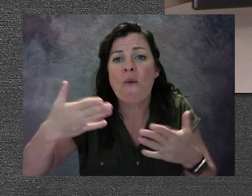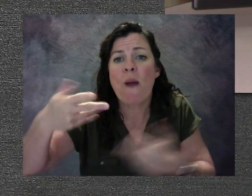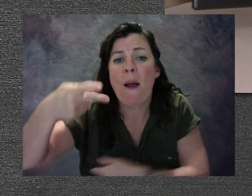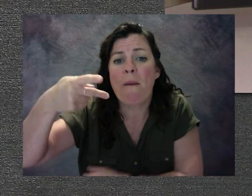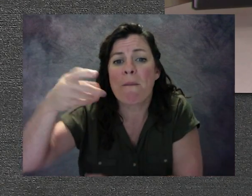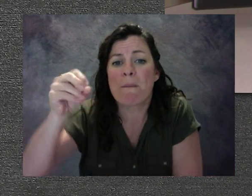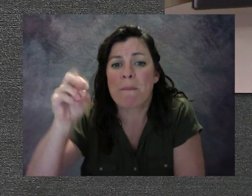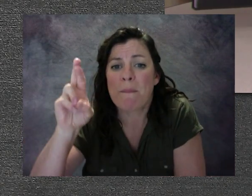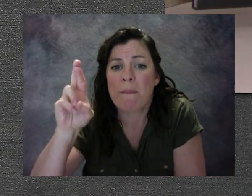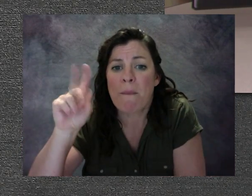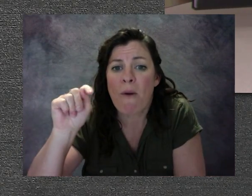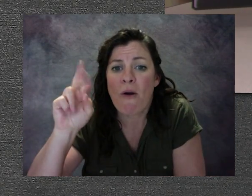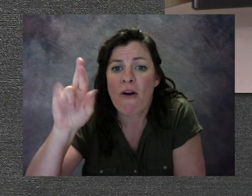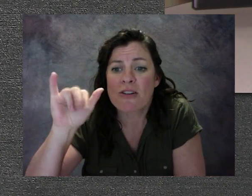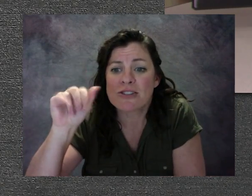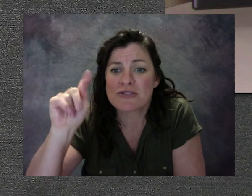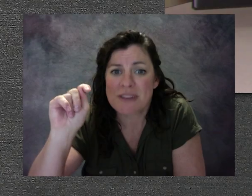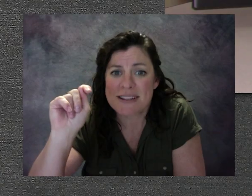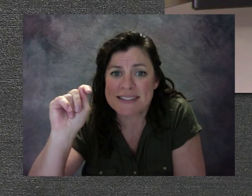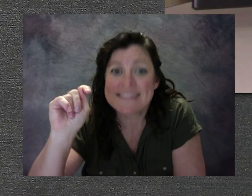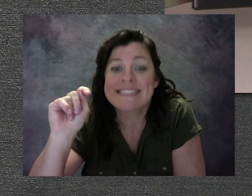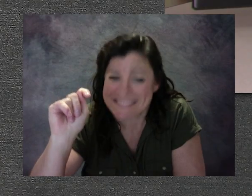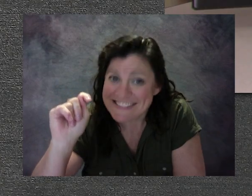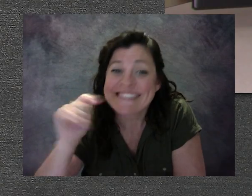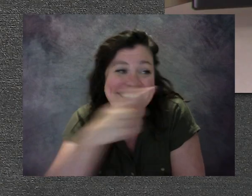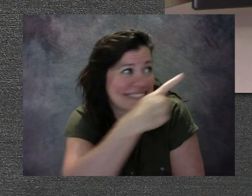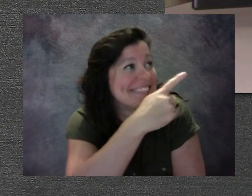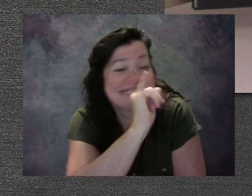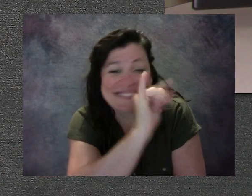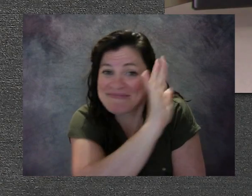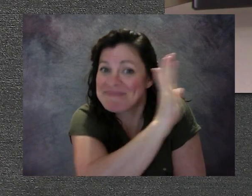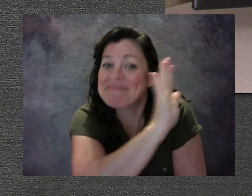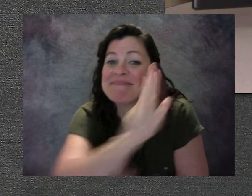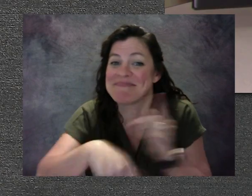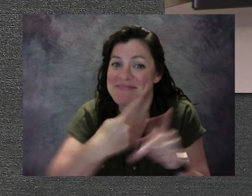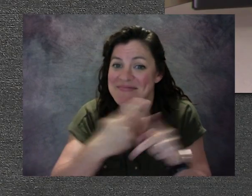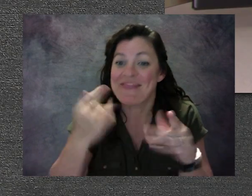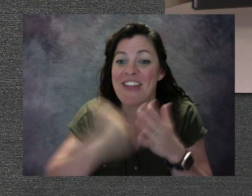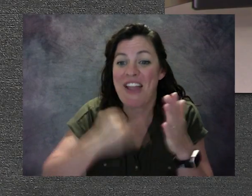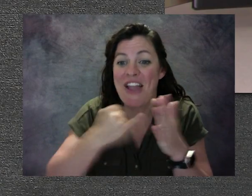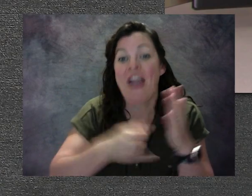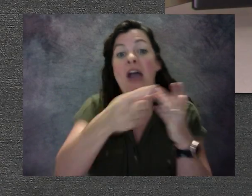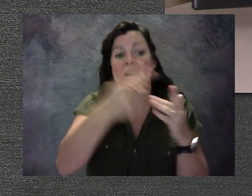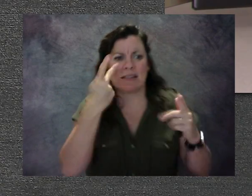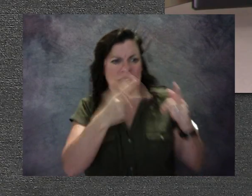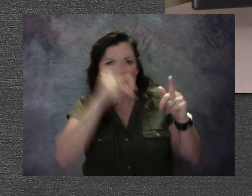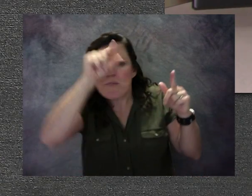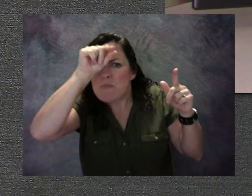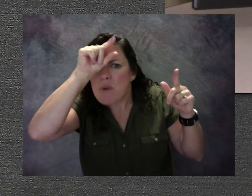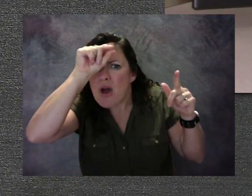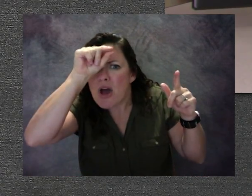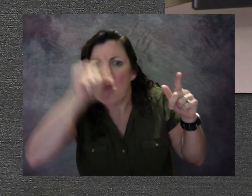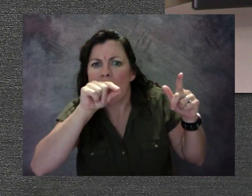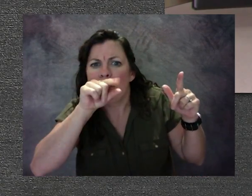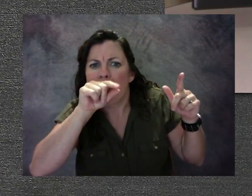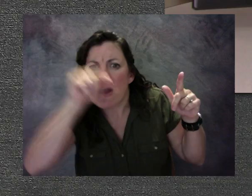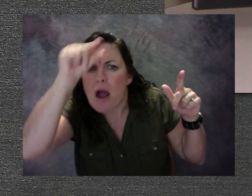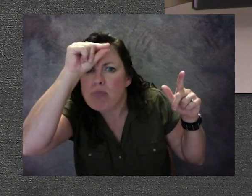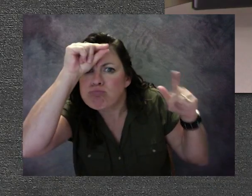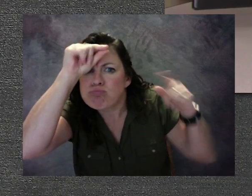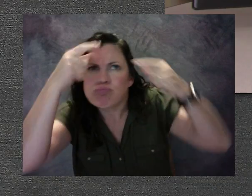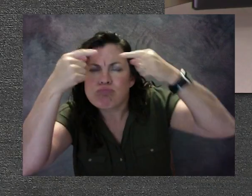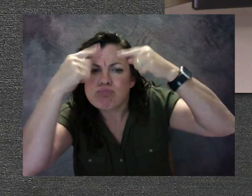his head. I think that cat might be thinking about a bird. We're going to learn how to draw this cat